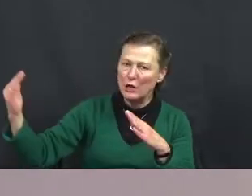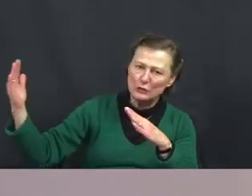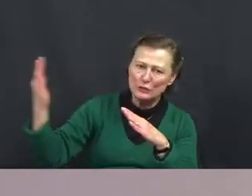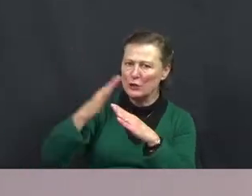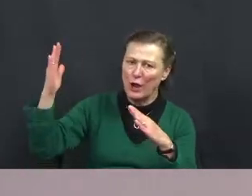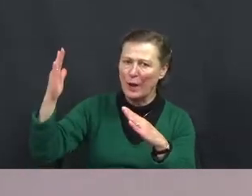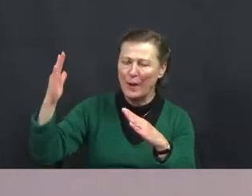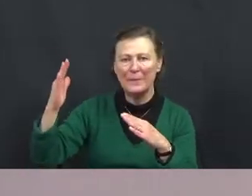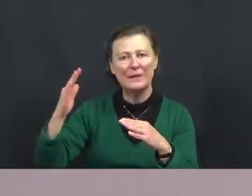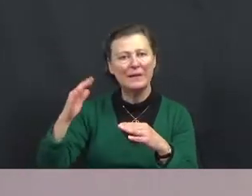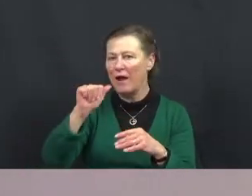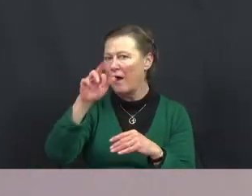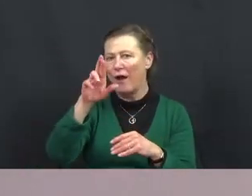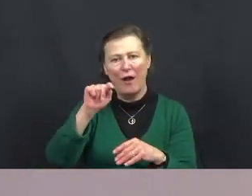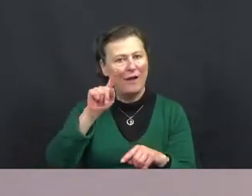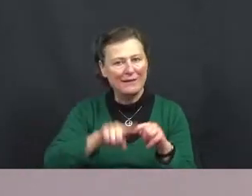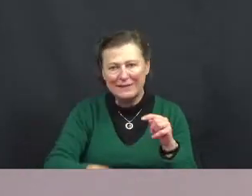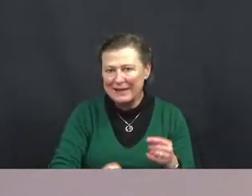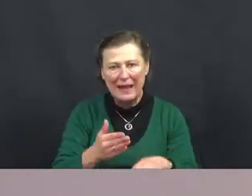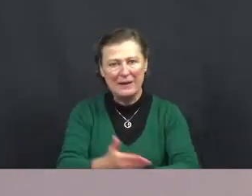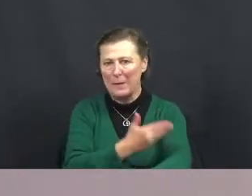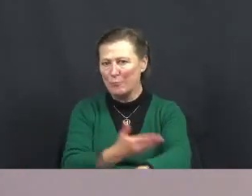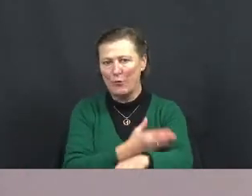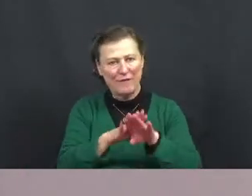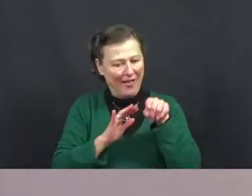can't possibly get any better than this.